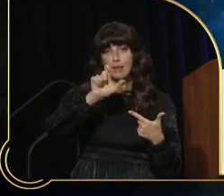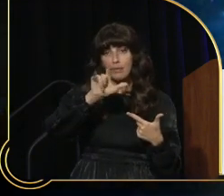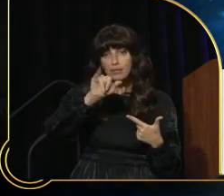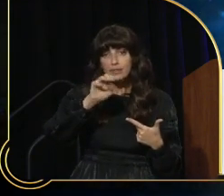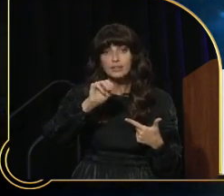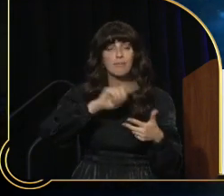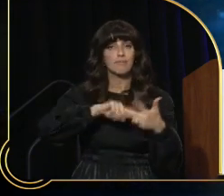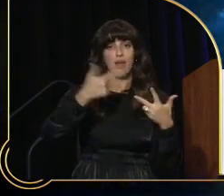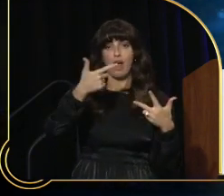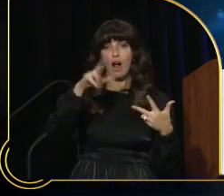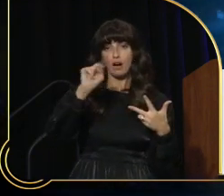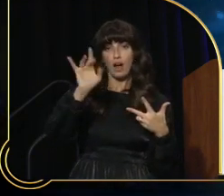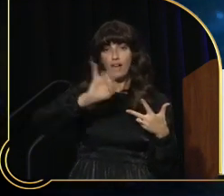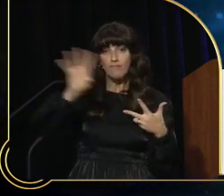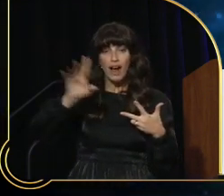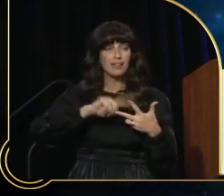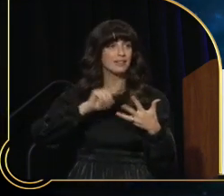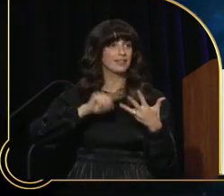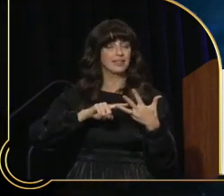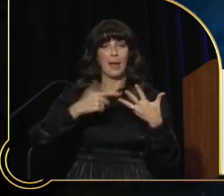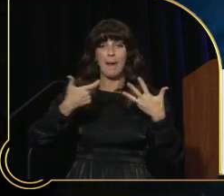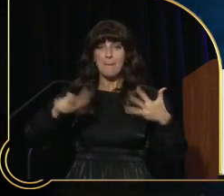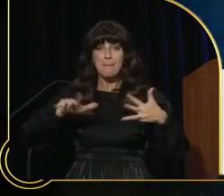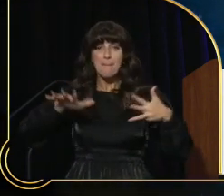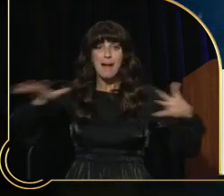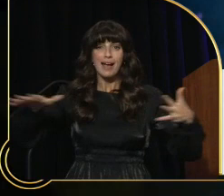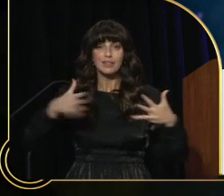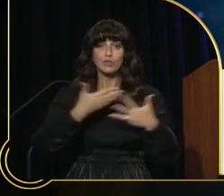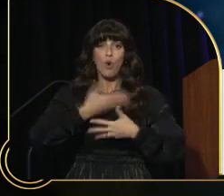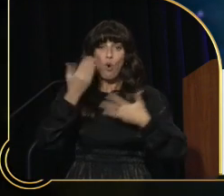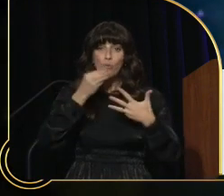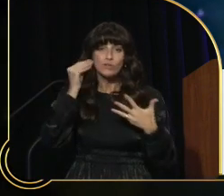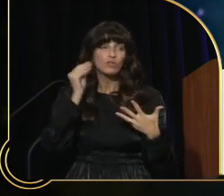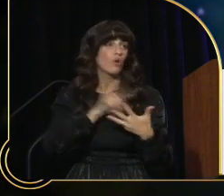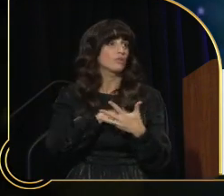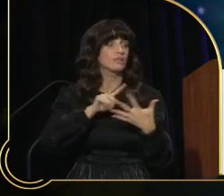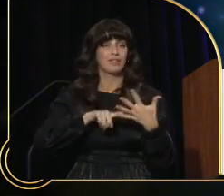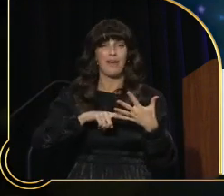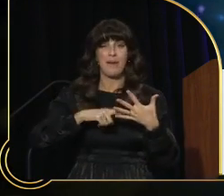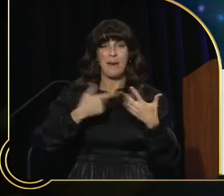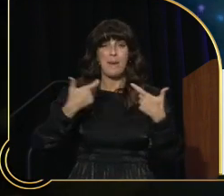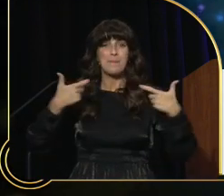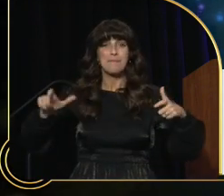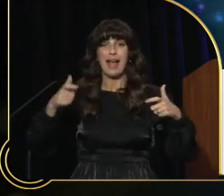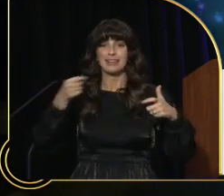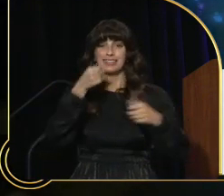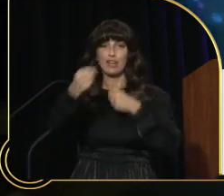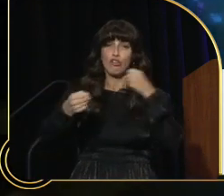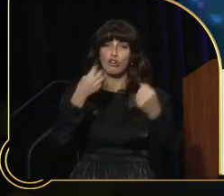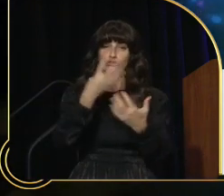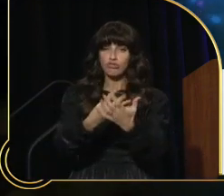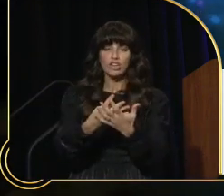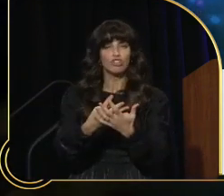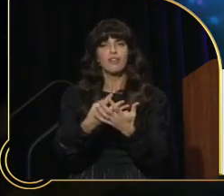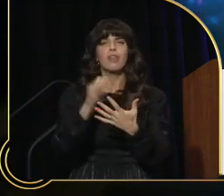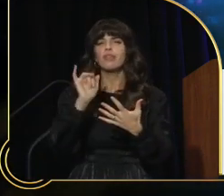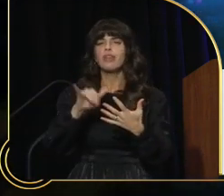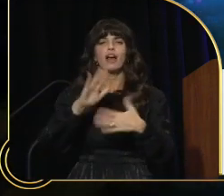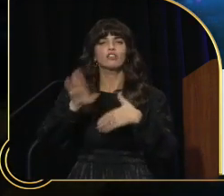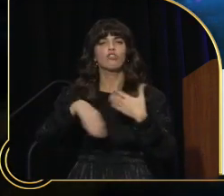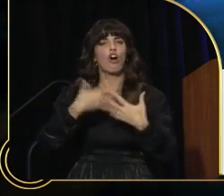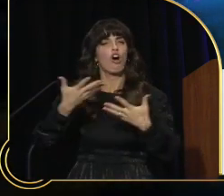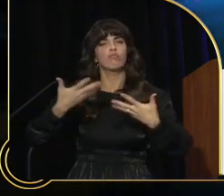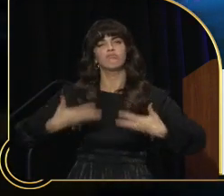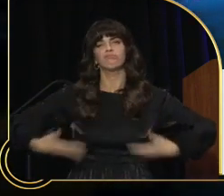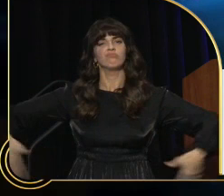mass homelessness, mass incarceration, are part of a past chapter because of the work that we are